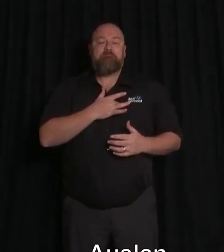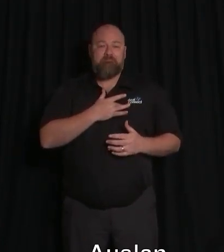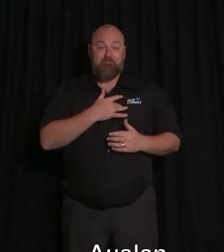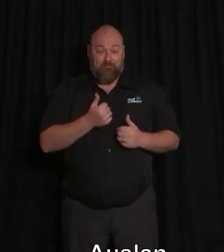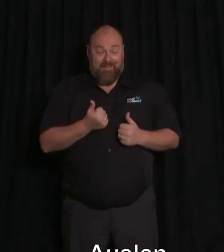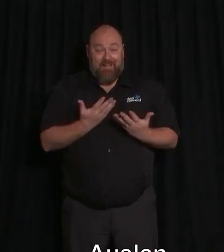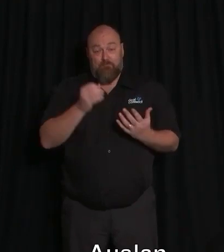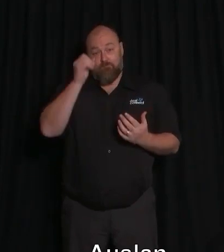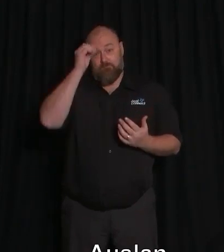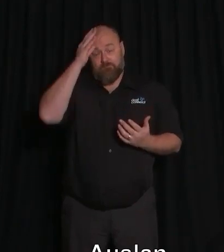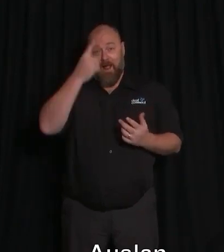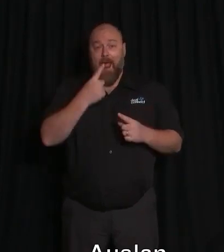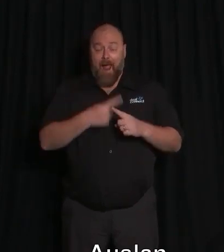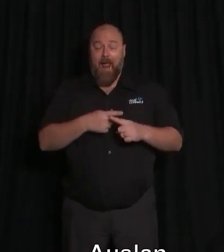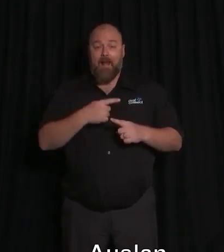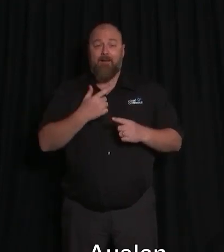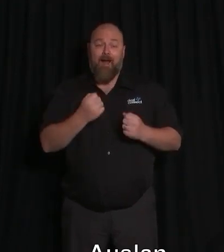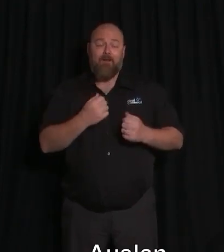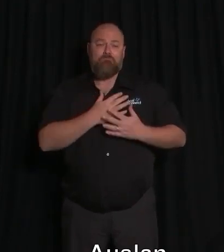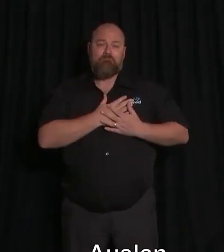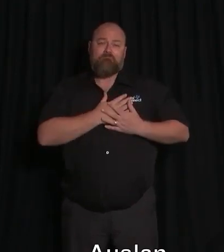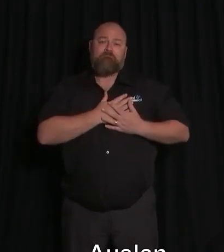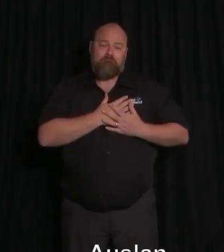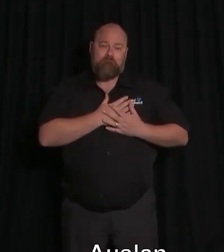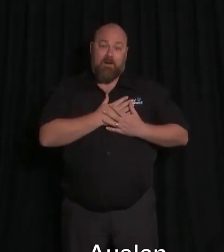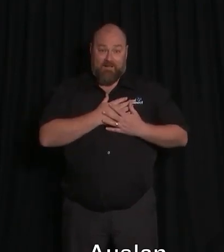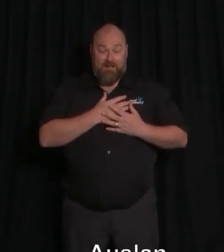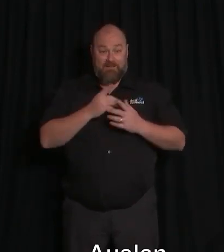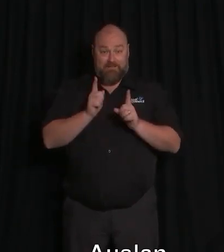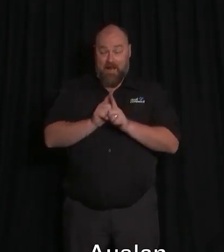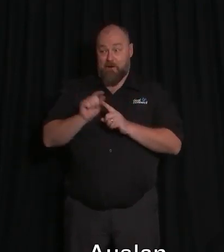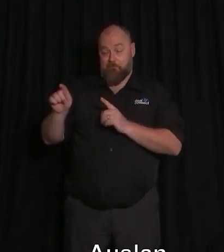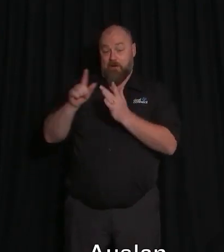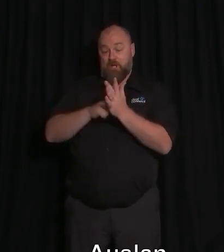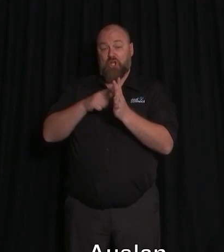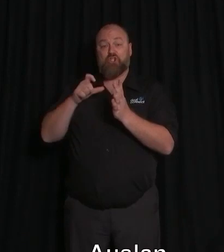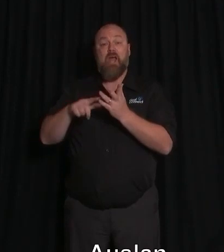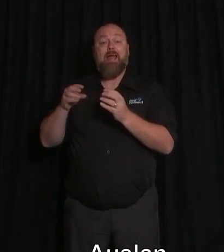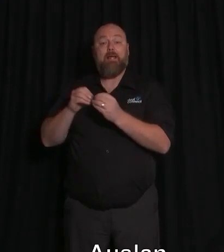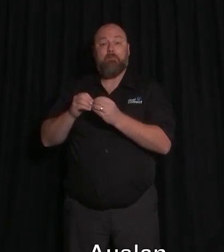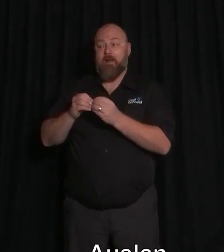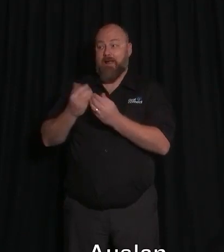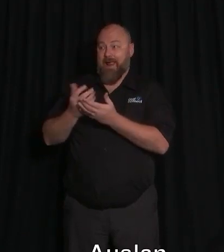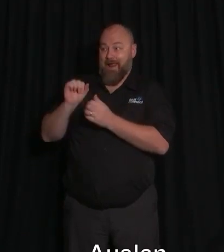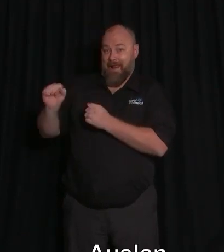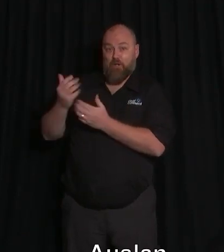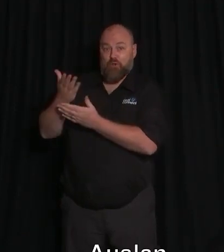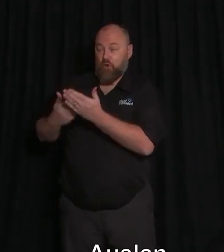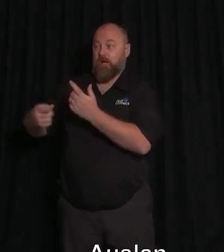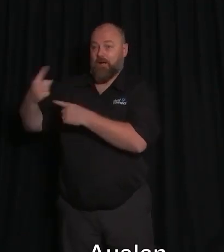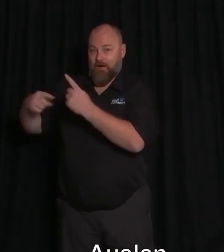moving, and that explains a lot of what Jacob, in his very generous-hearted introduction, told you about